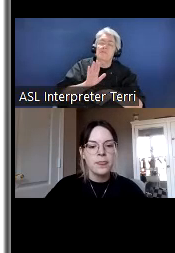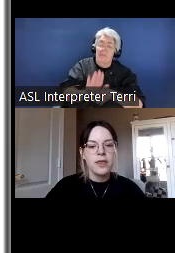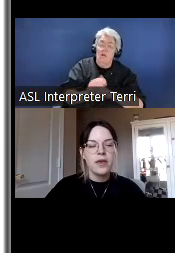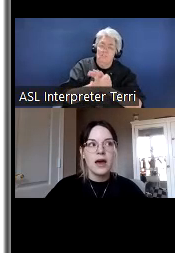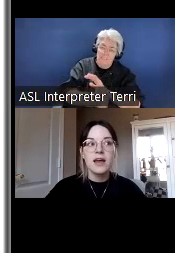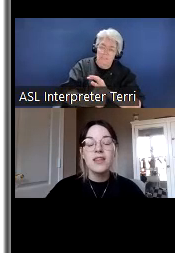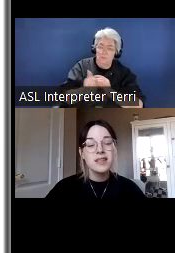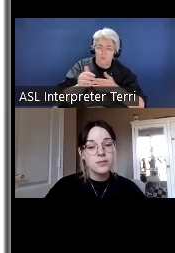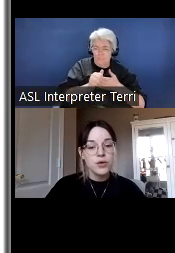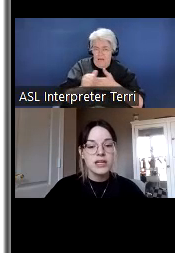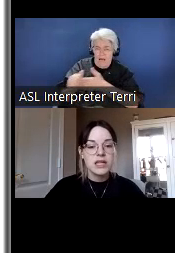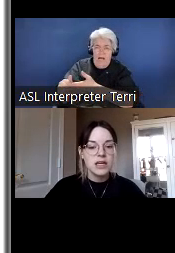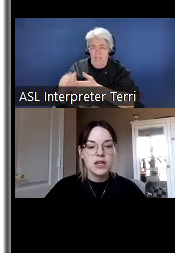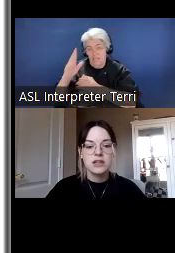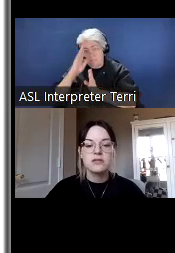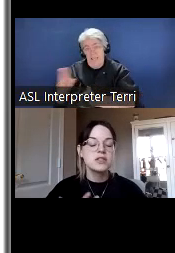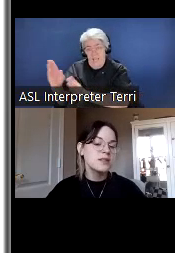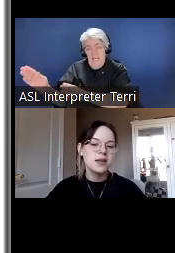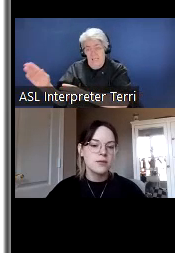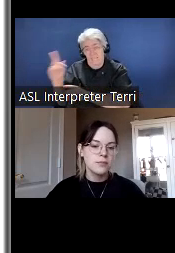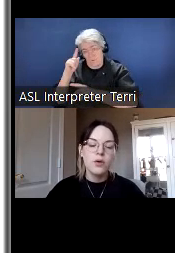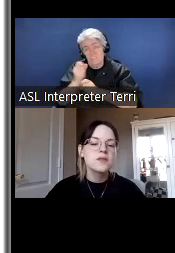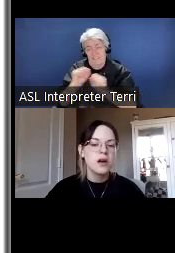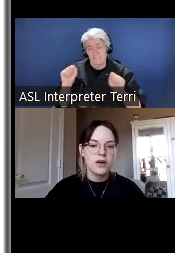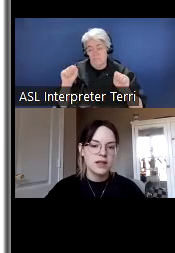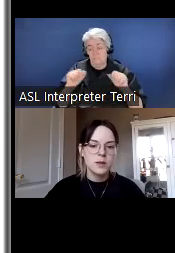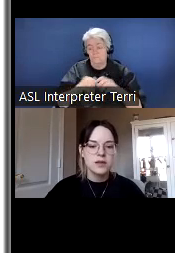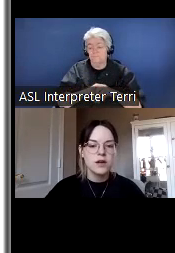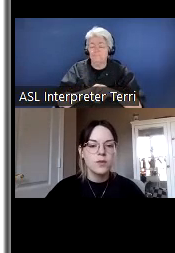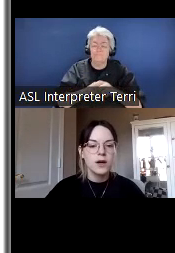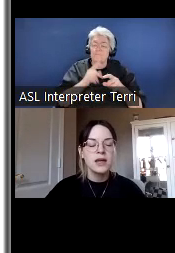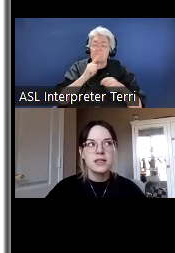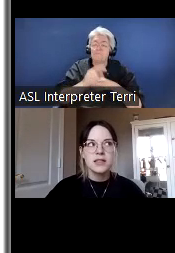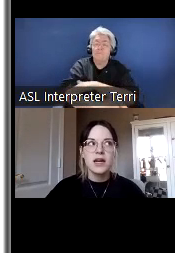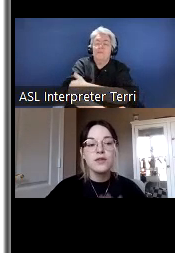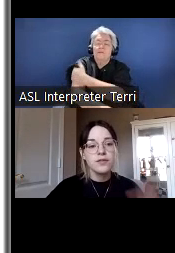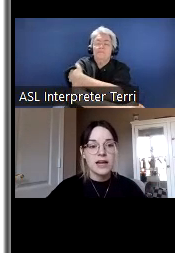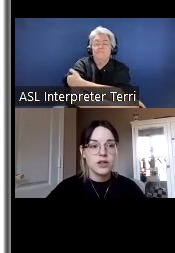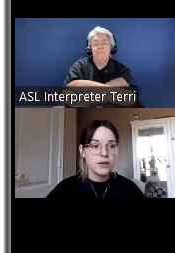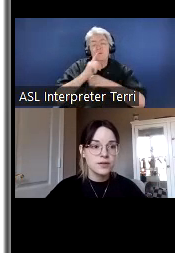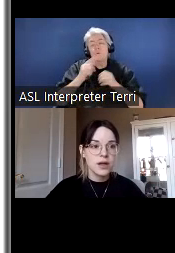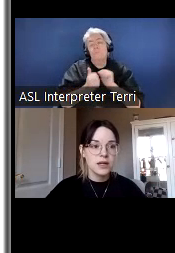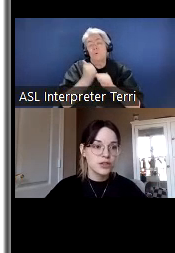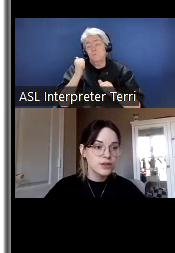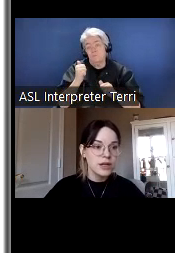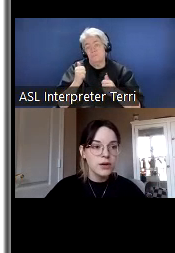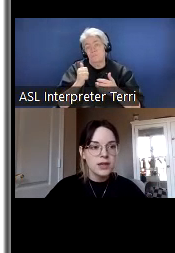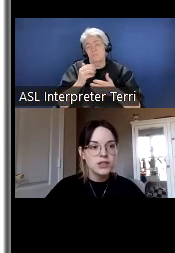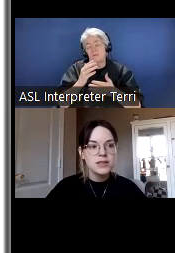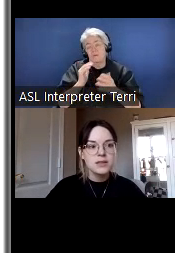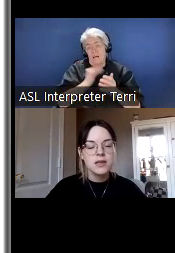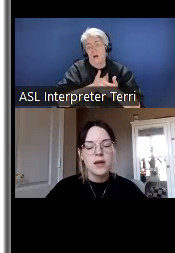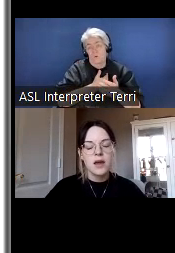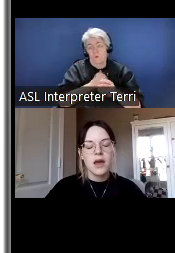strategies. I think it's important here, just like most other aspects of our work, to kind of reflect on those initial